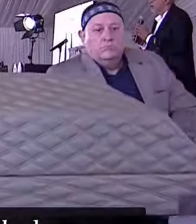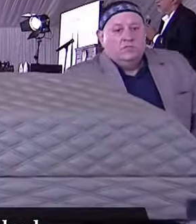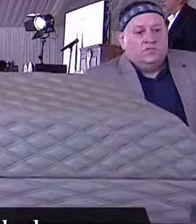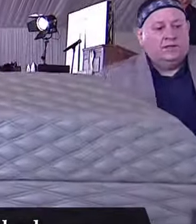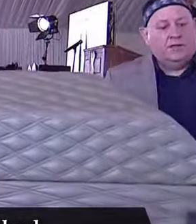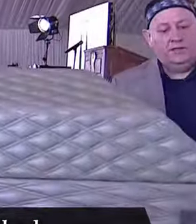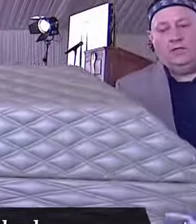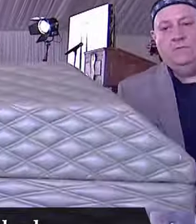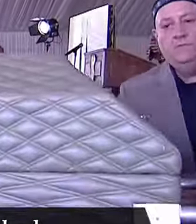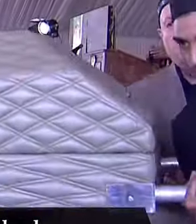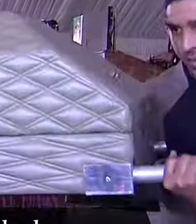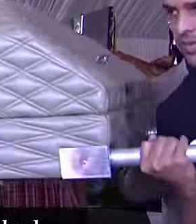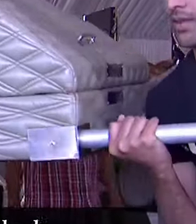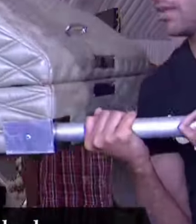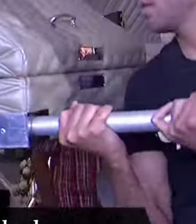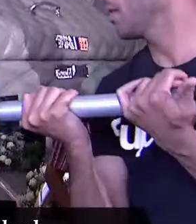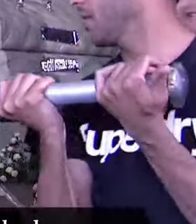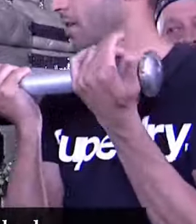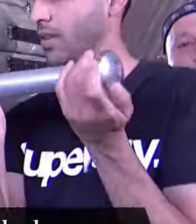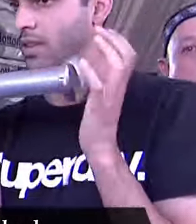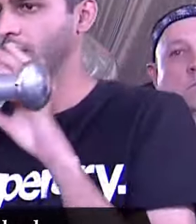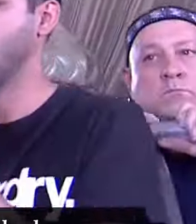Thank you very much, everybody, and thank you to my fellow.